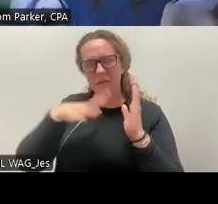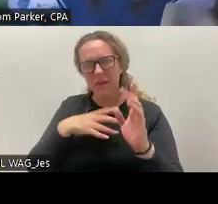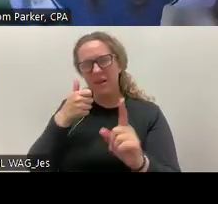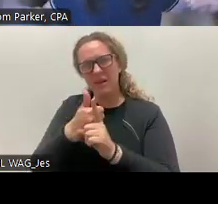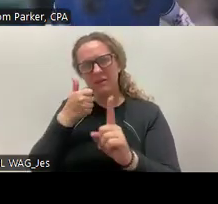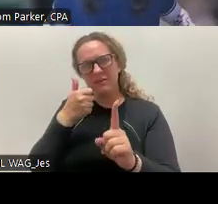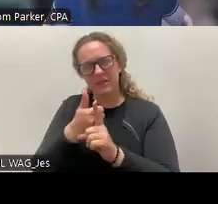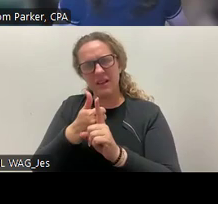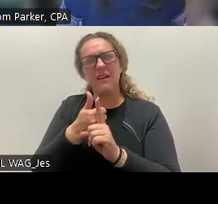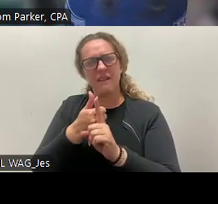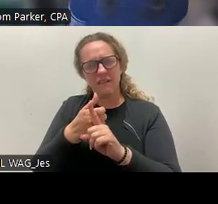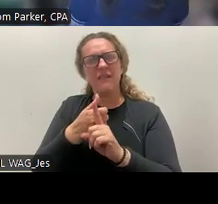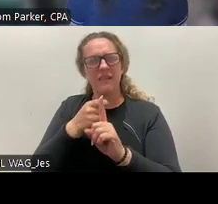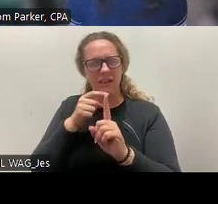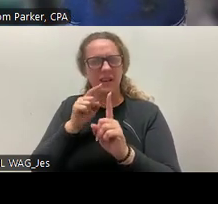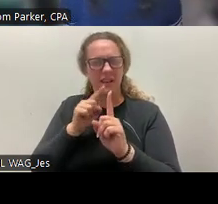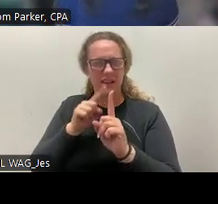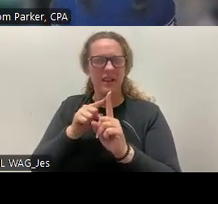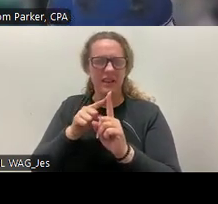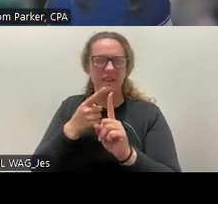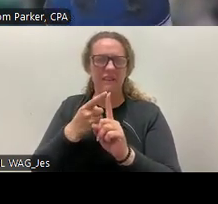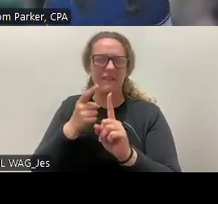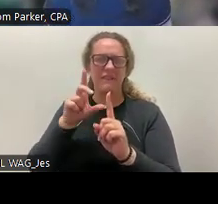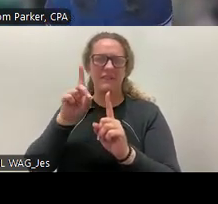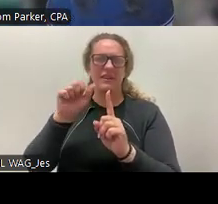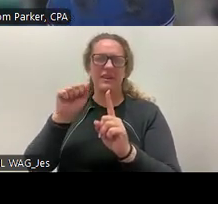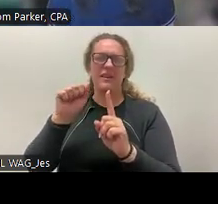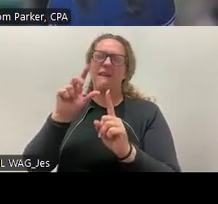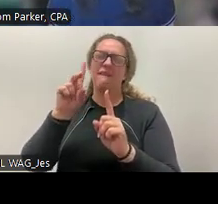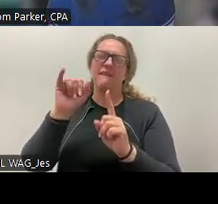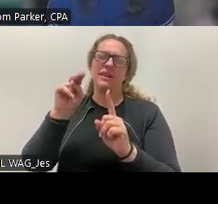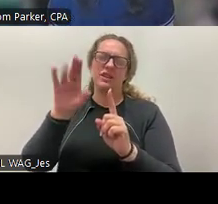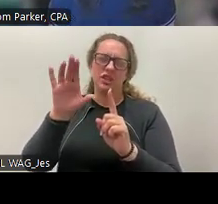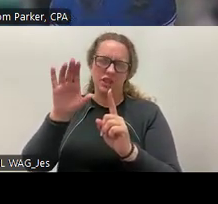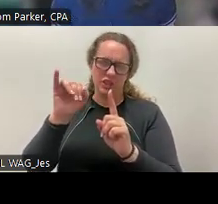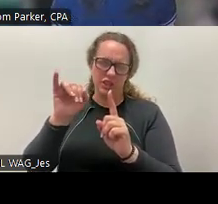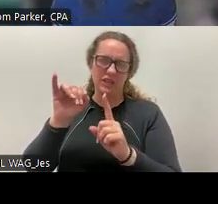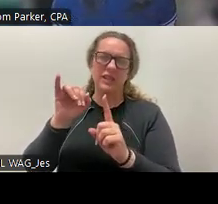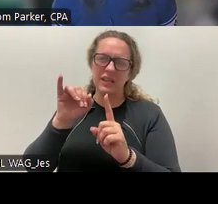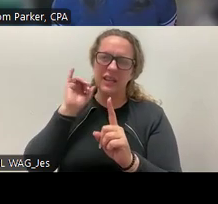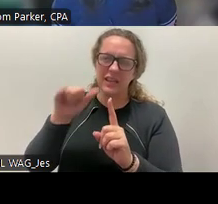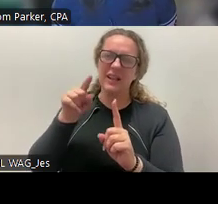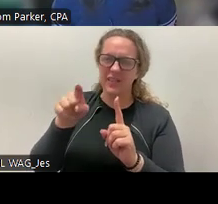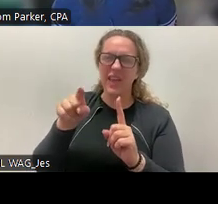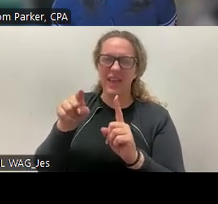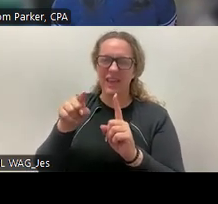the guy with all the arms. Very cool design. But the issue I have with